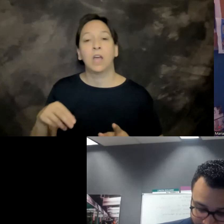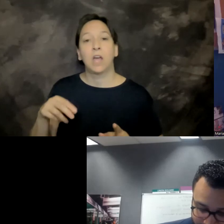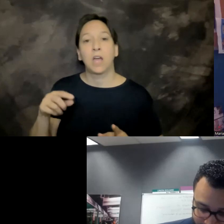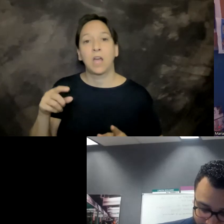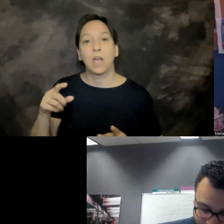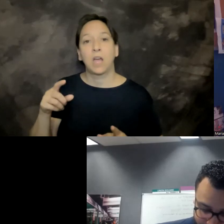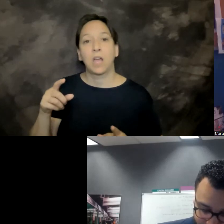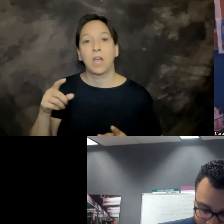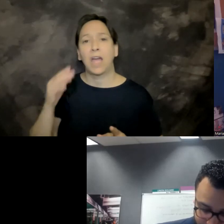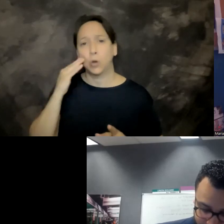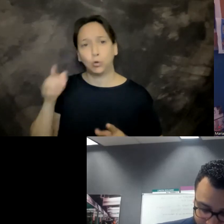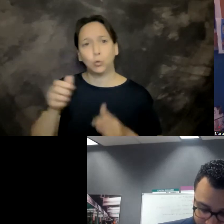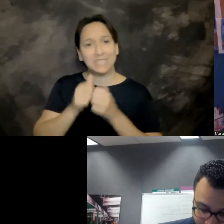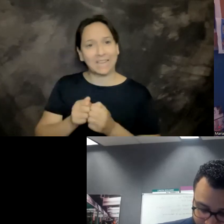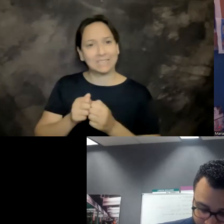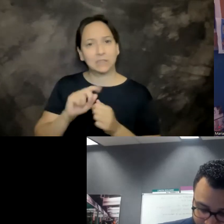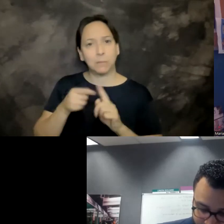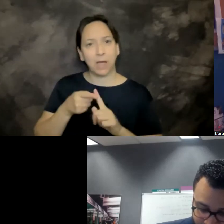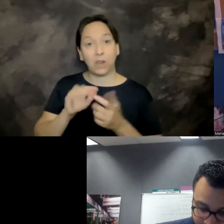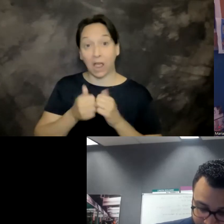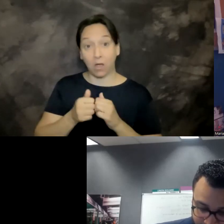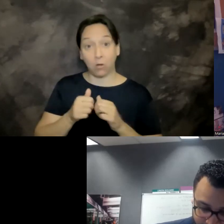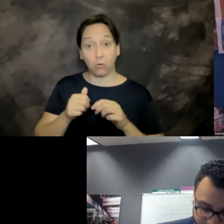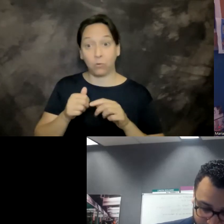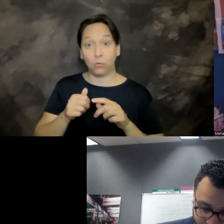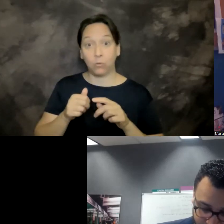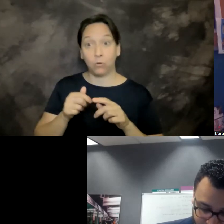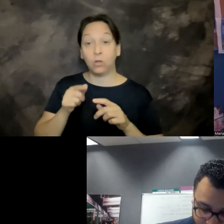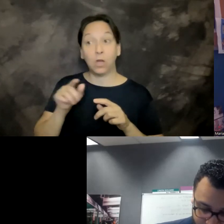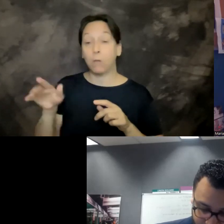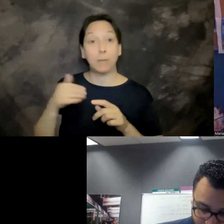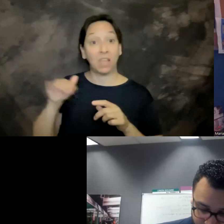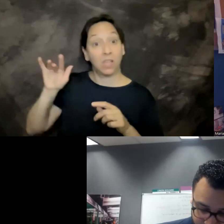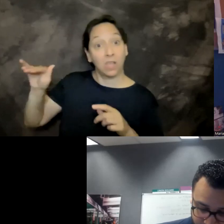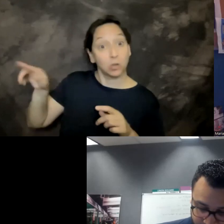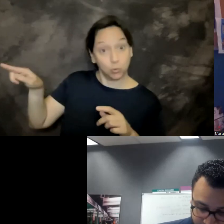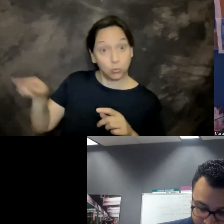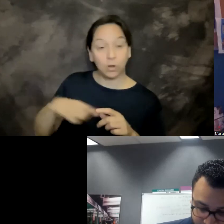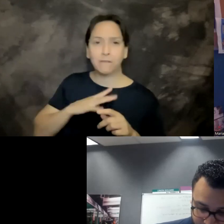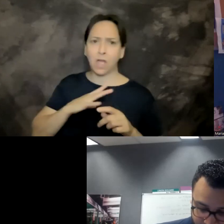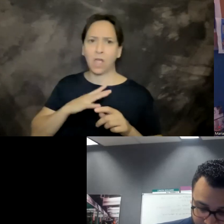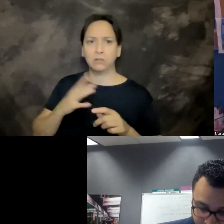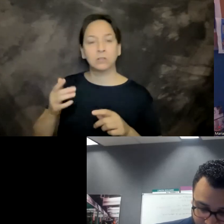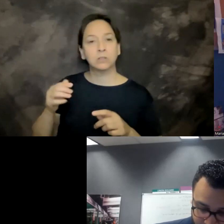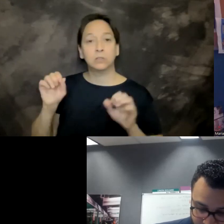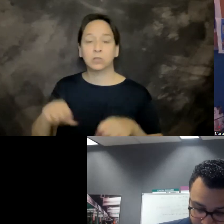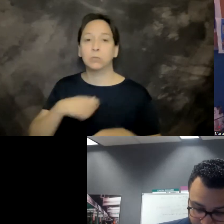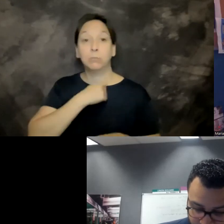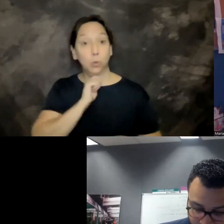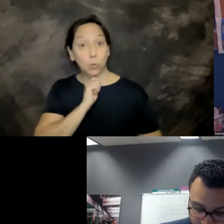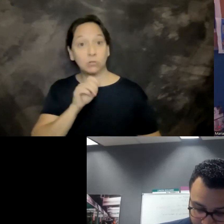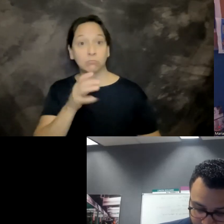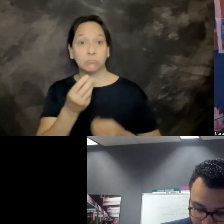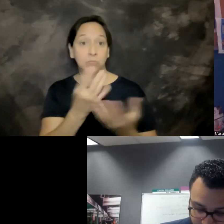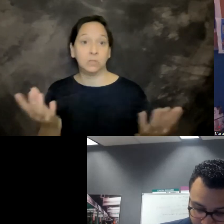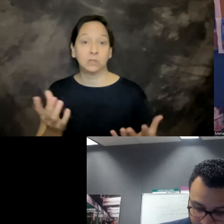something earlier around how people can communicate with you directly. Feel free to come off mute right now and say a few words